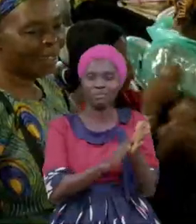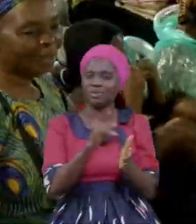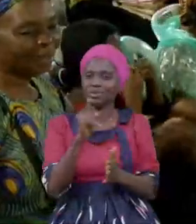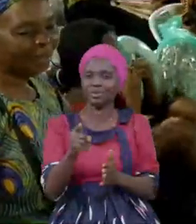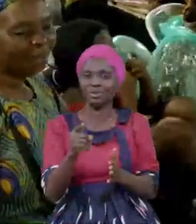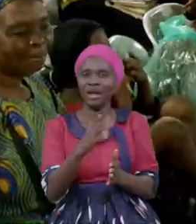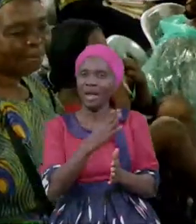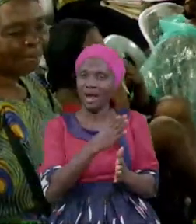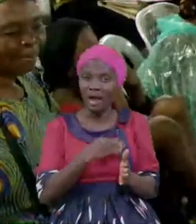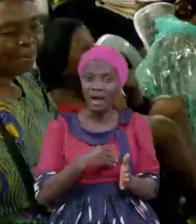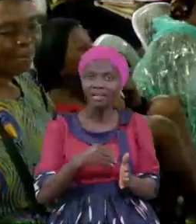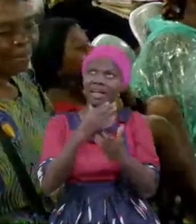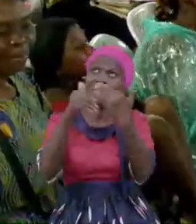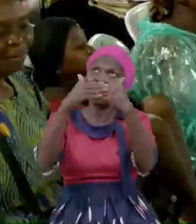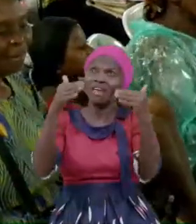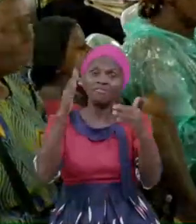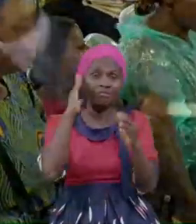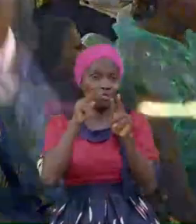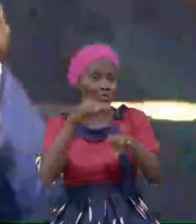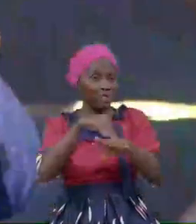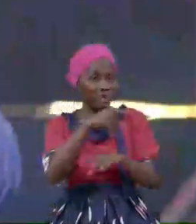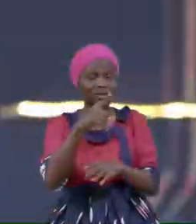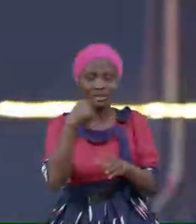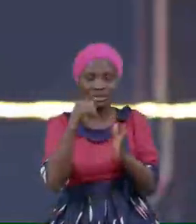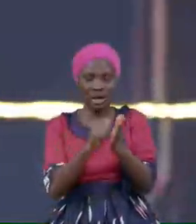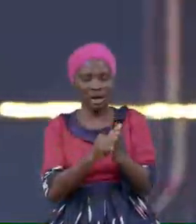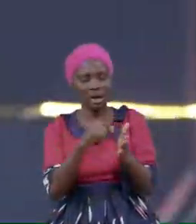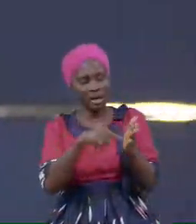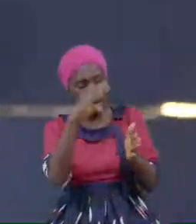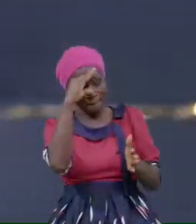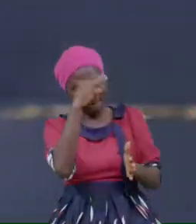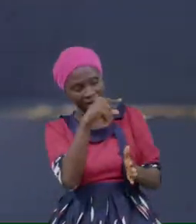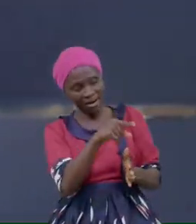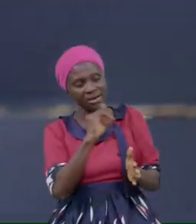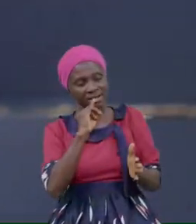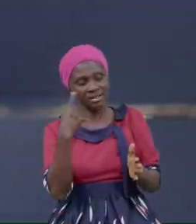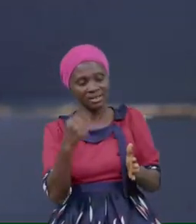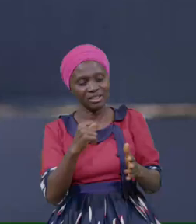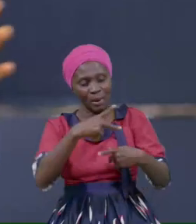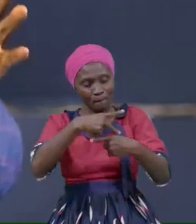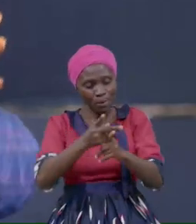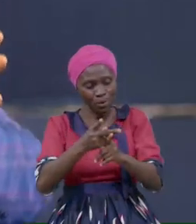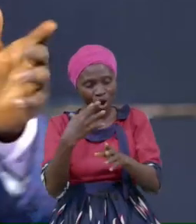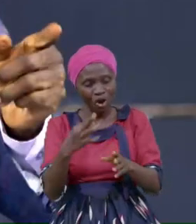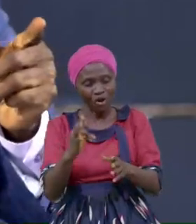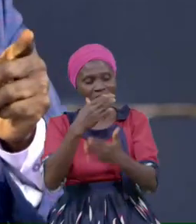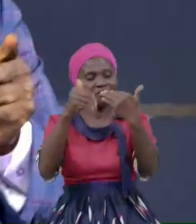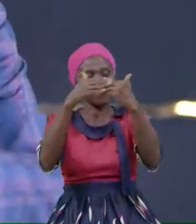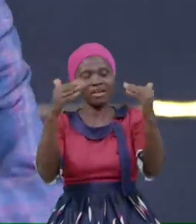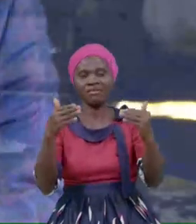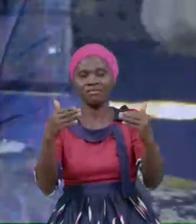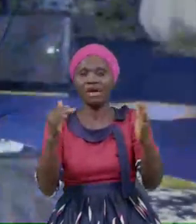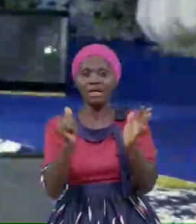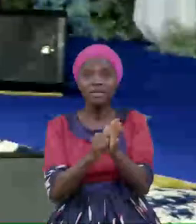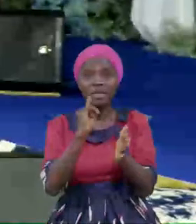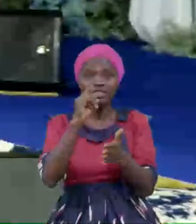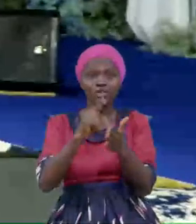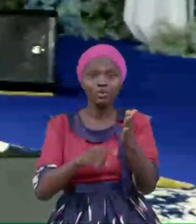That's the product of grace. And that is what God does in our lives. He makes us